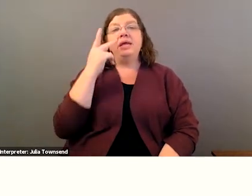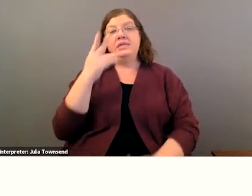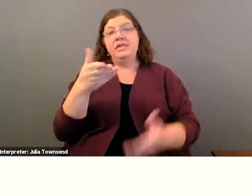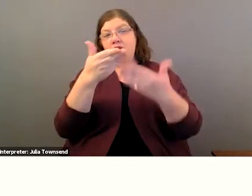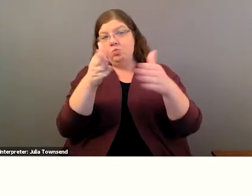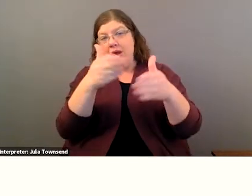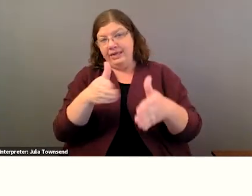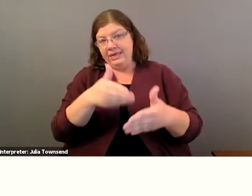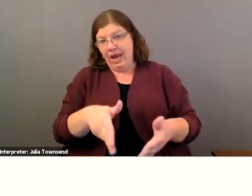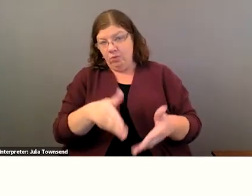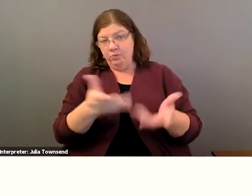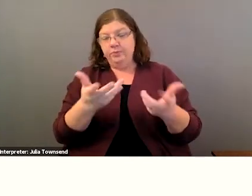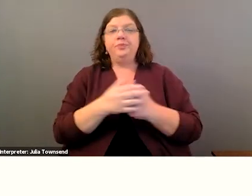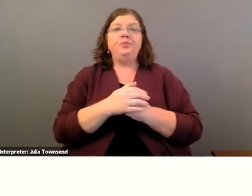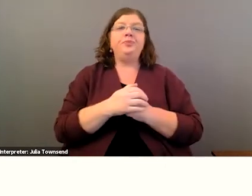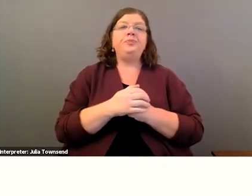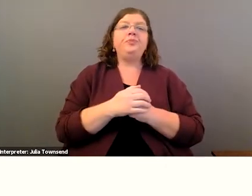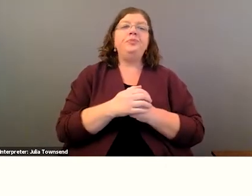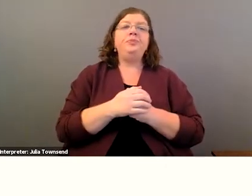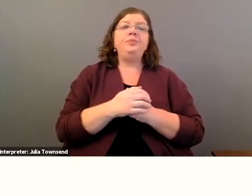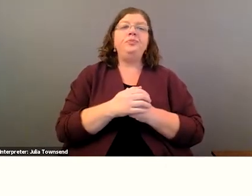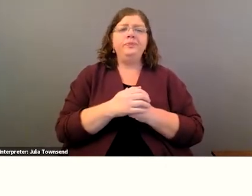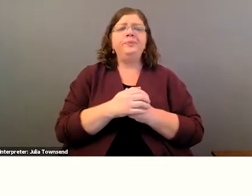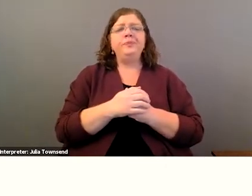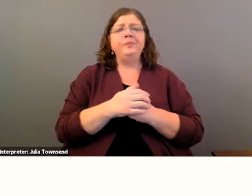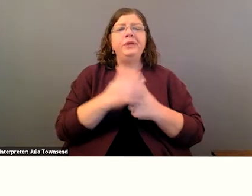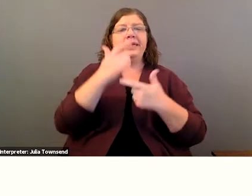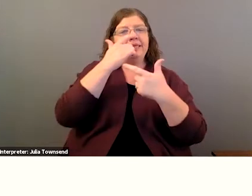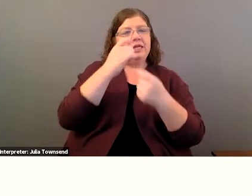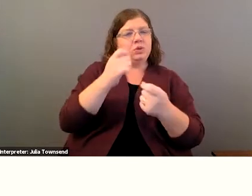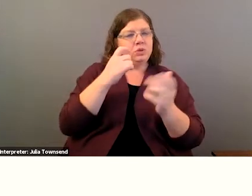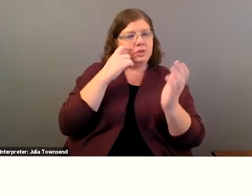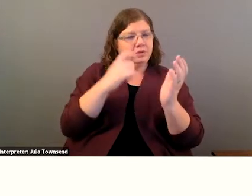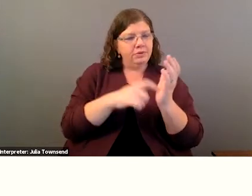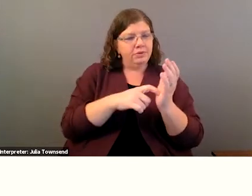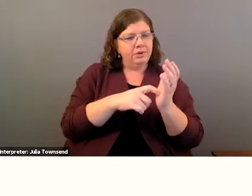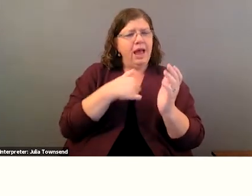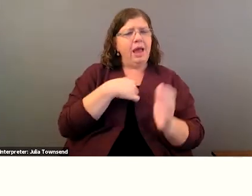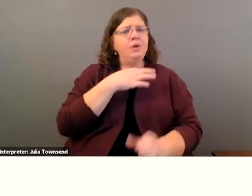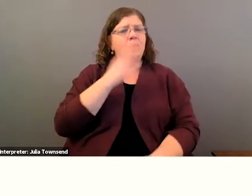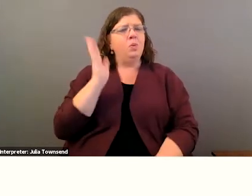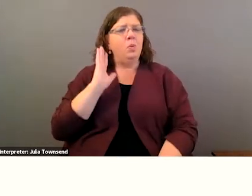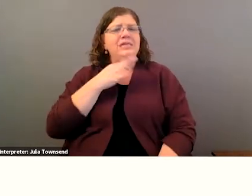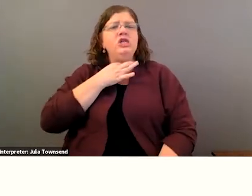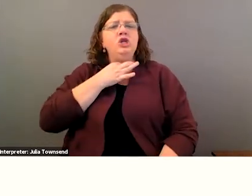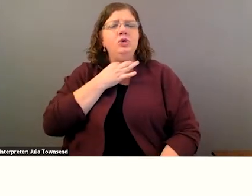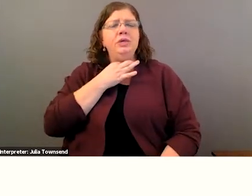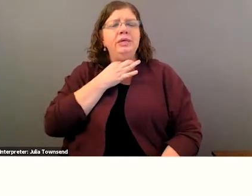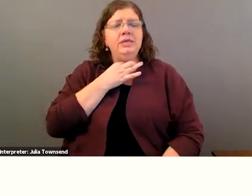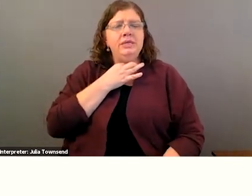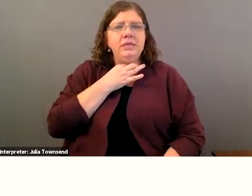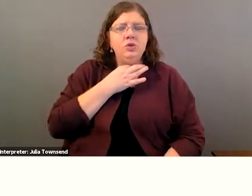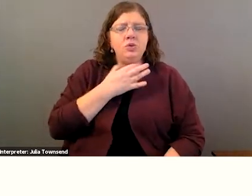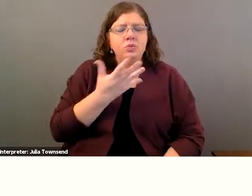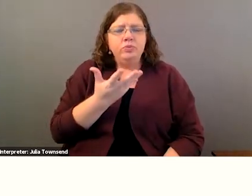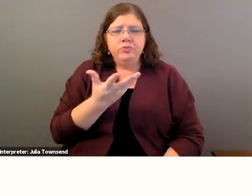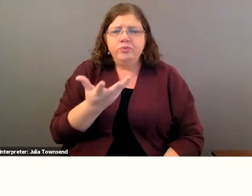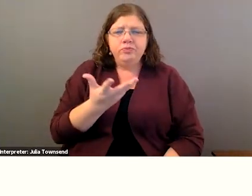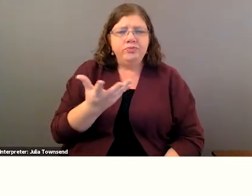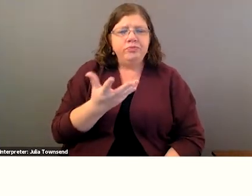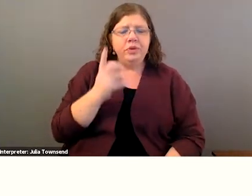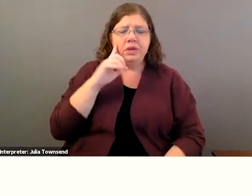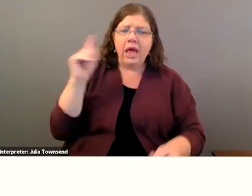there. It's interesting to note, I was curious as to what the